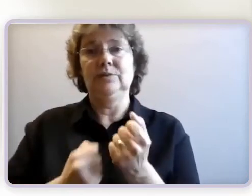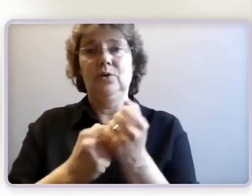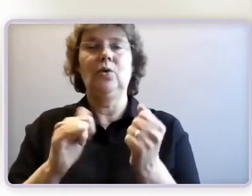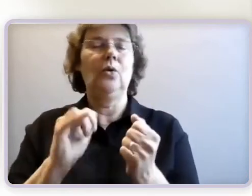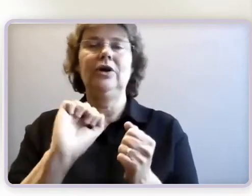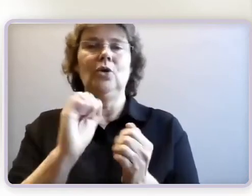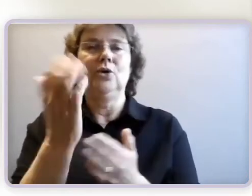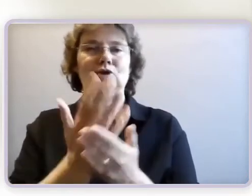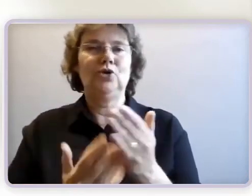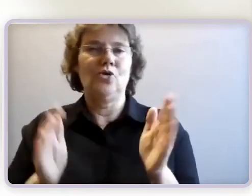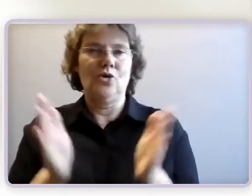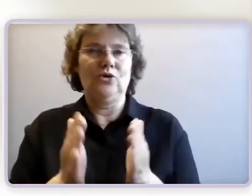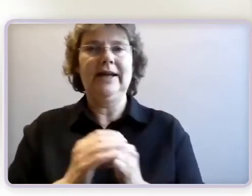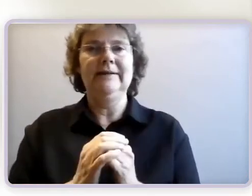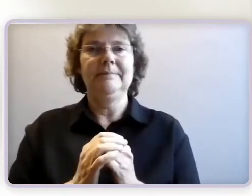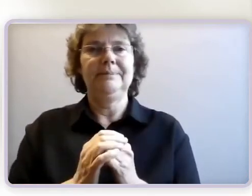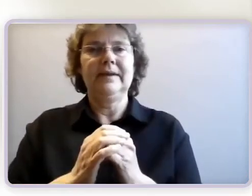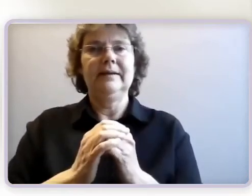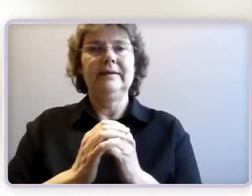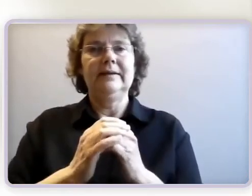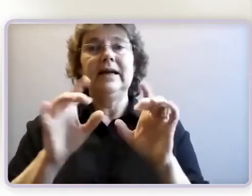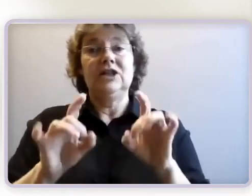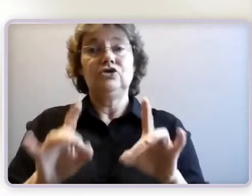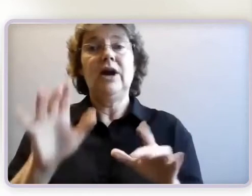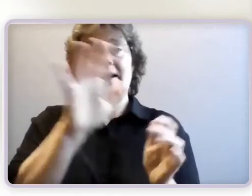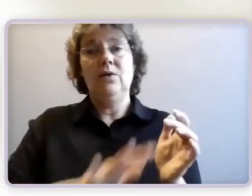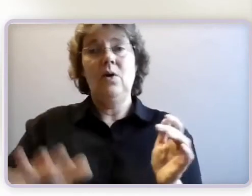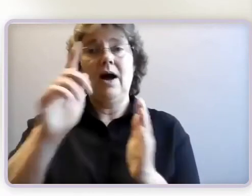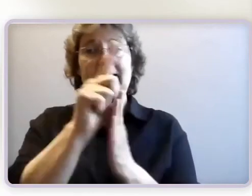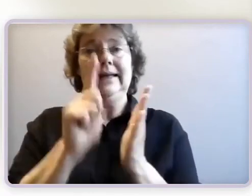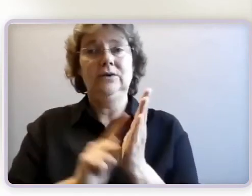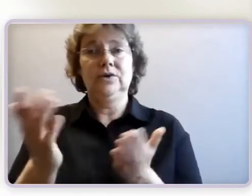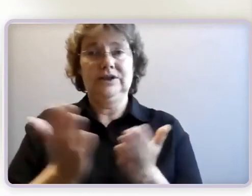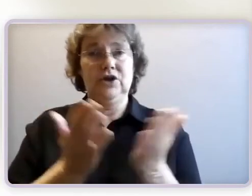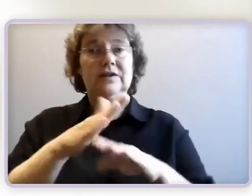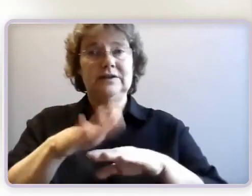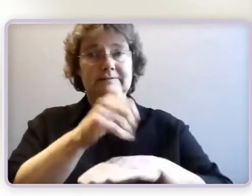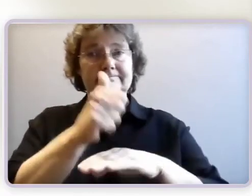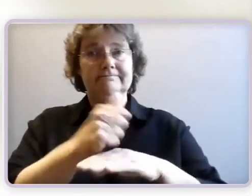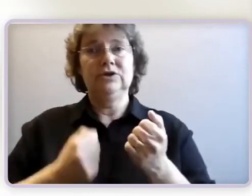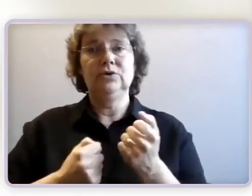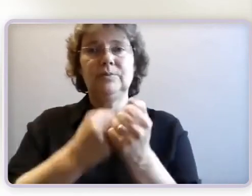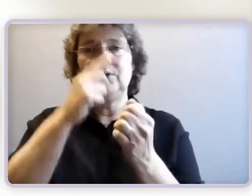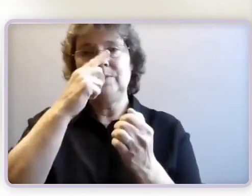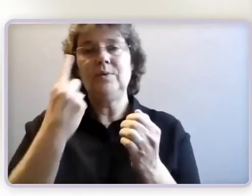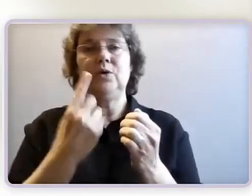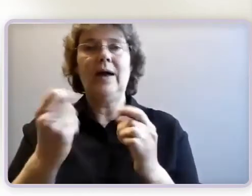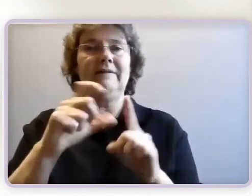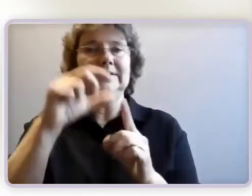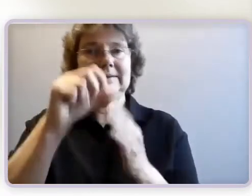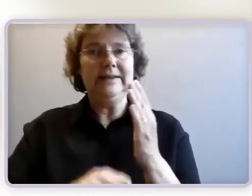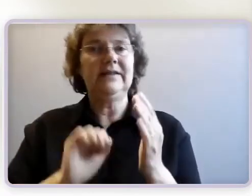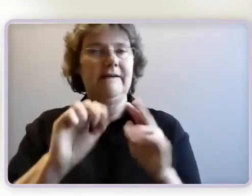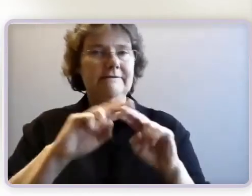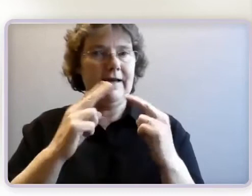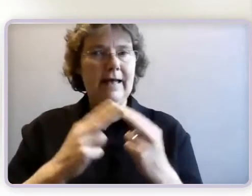national legal service set up to support people with disability their families and carers to